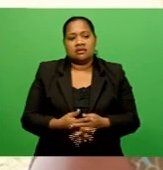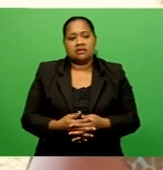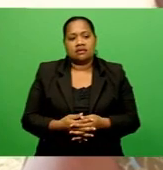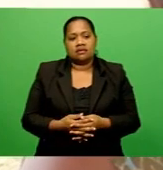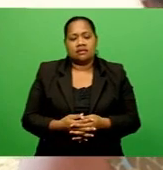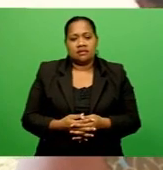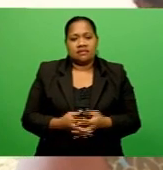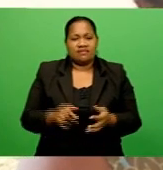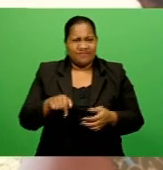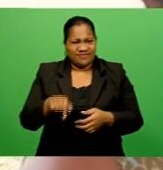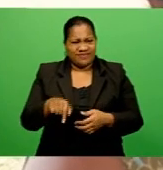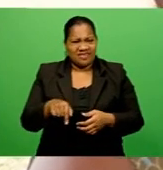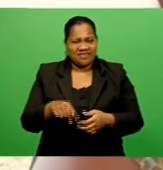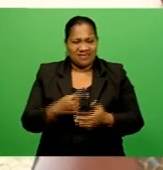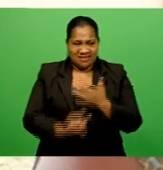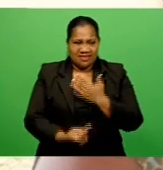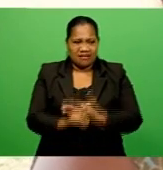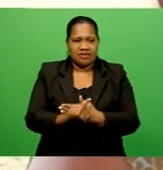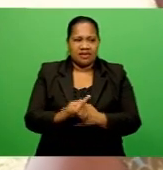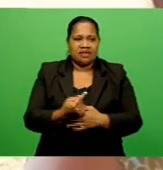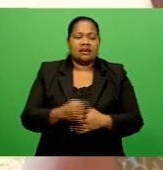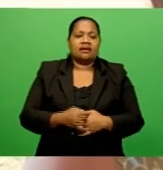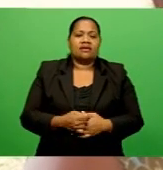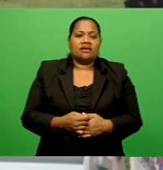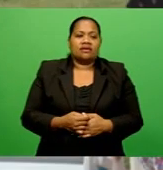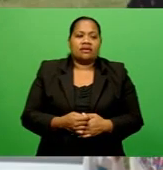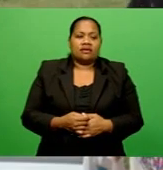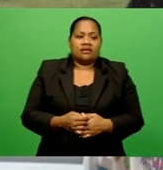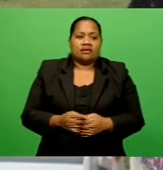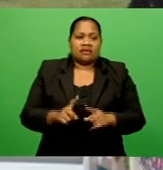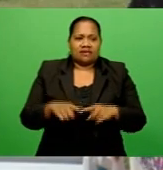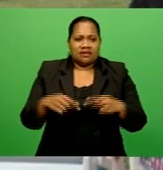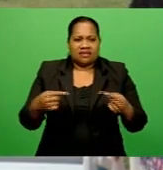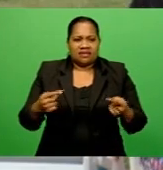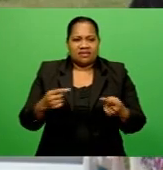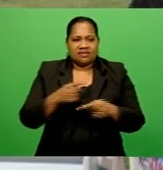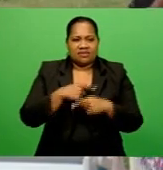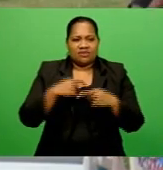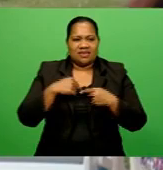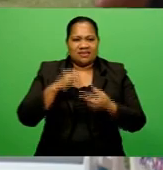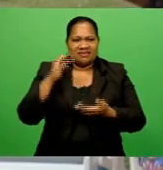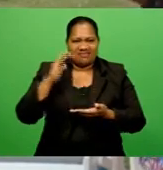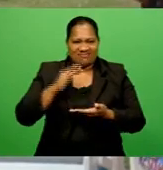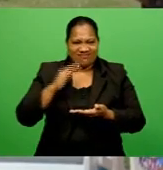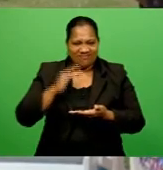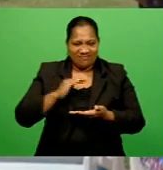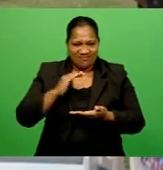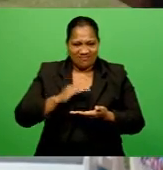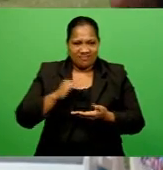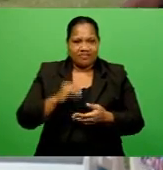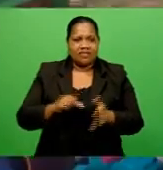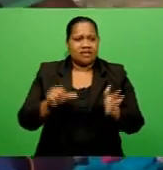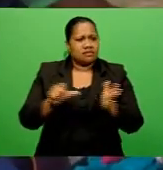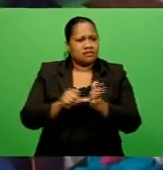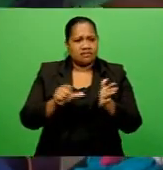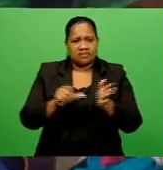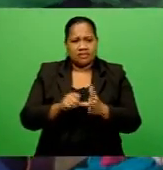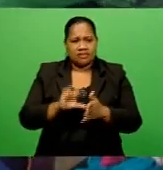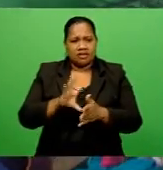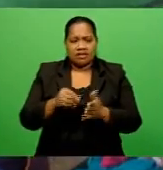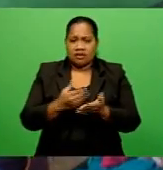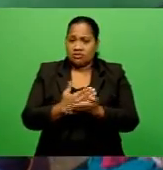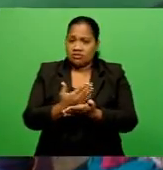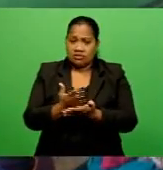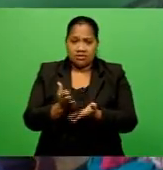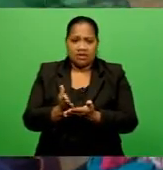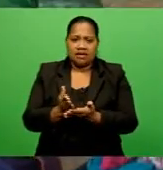during this crisis we've been cutting down things. The hardships they shared are just the tip of the